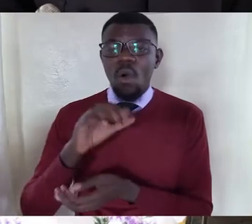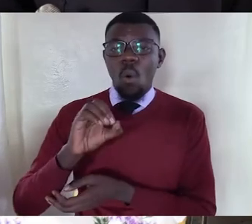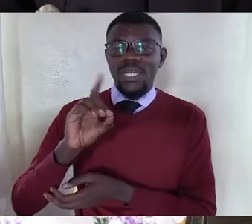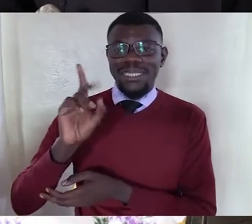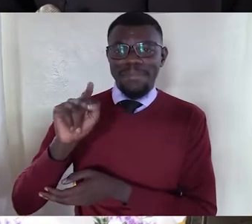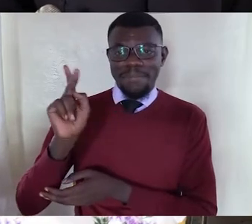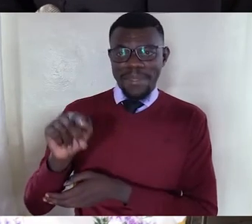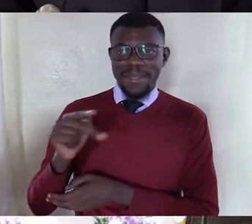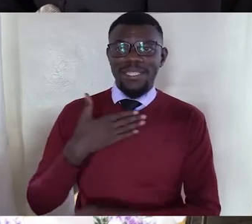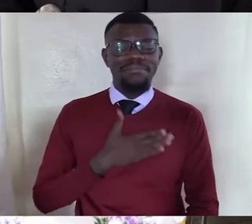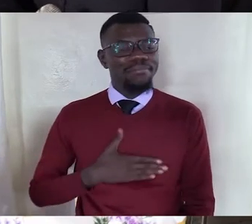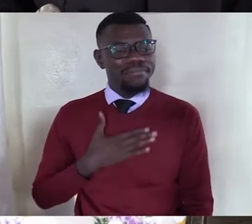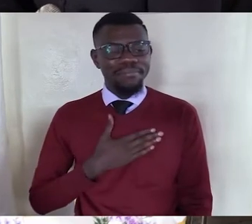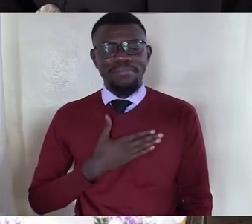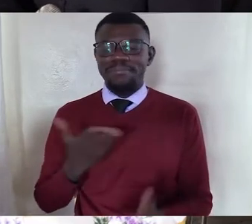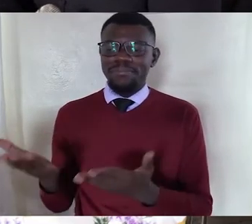today. And